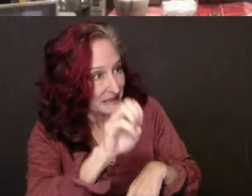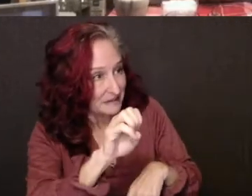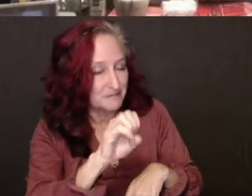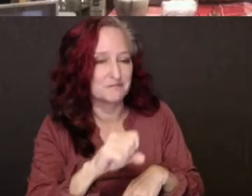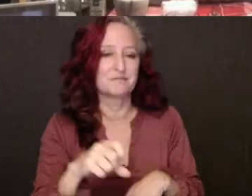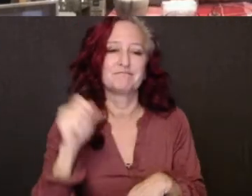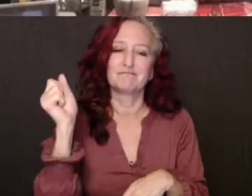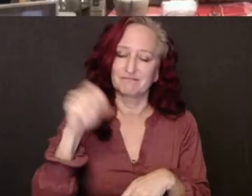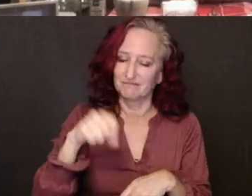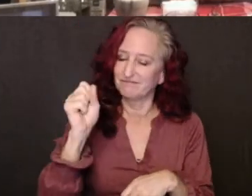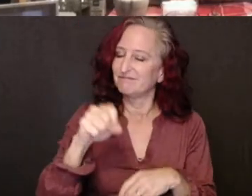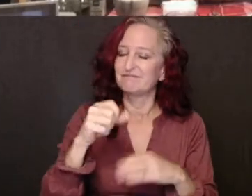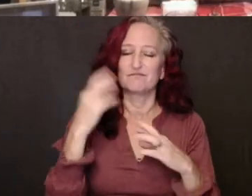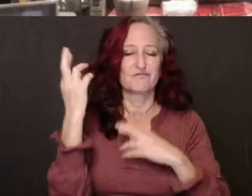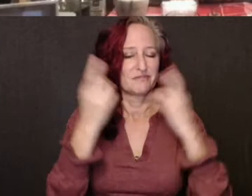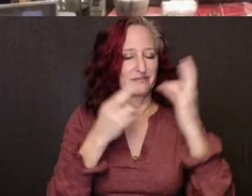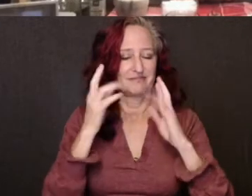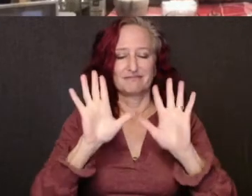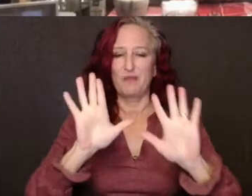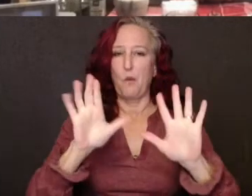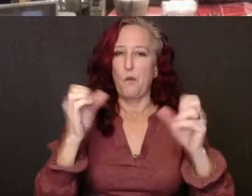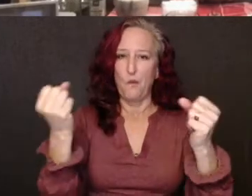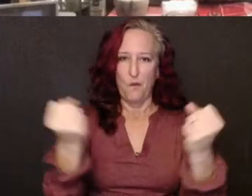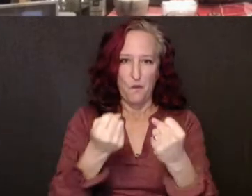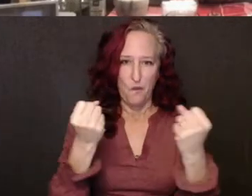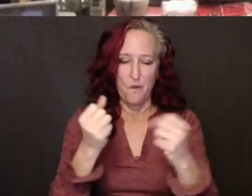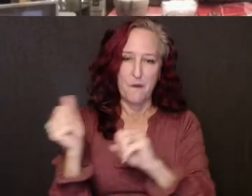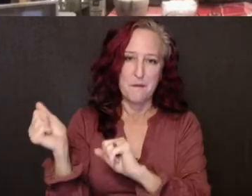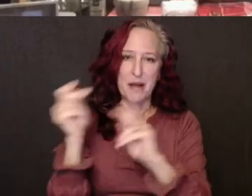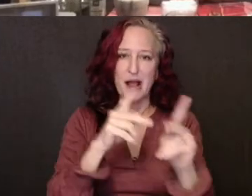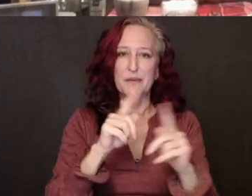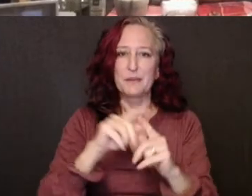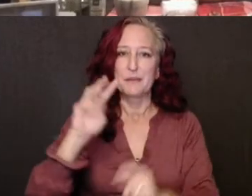I do have the opportunity to eat cake every single day. I